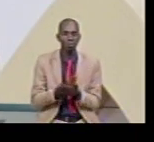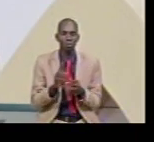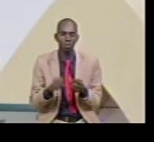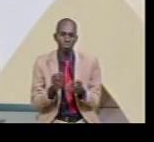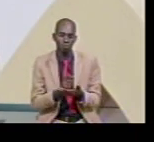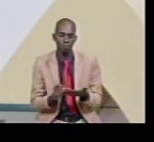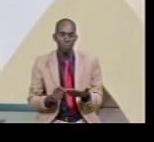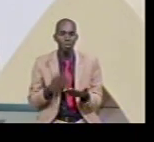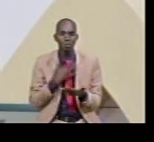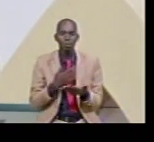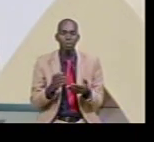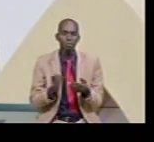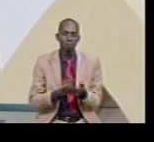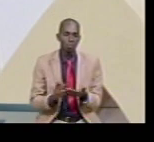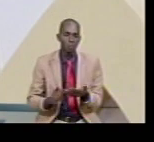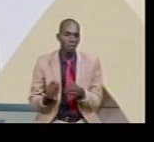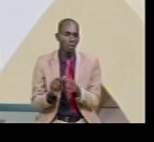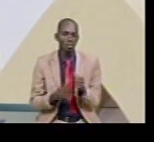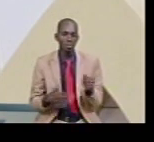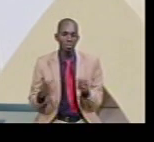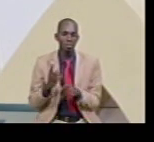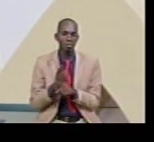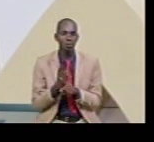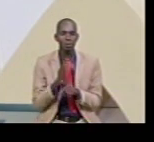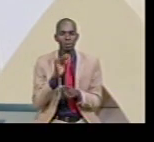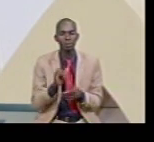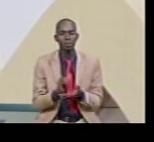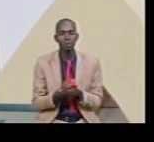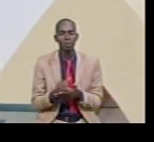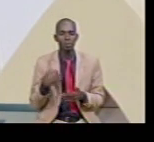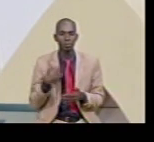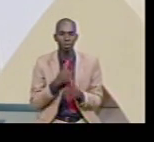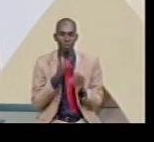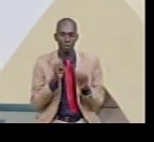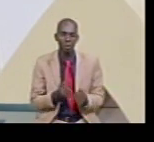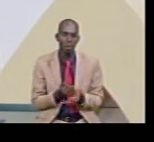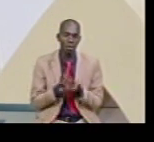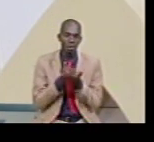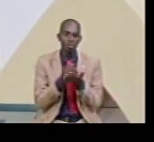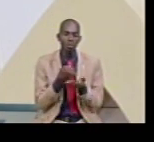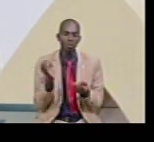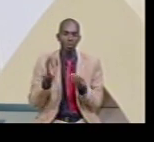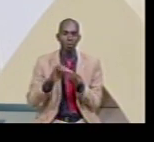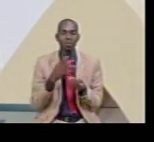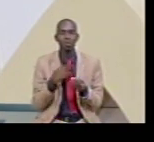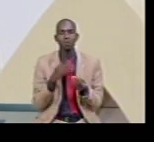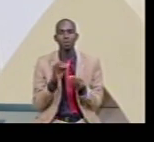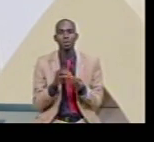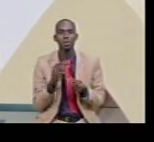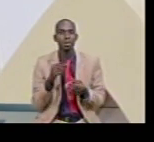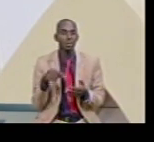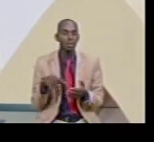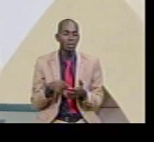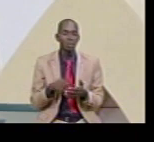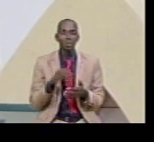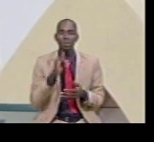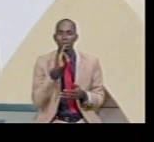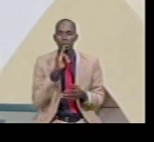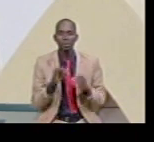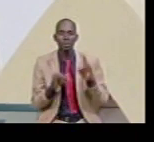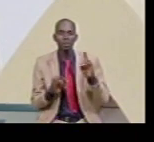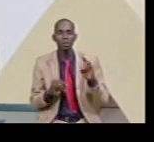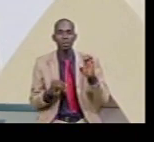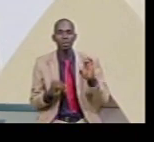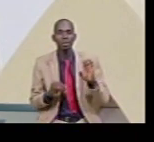be of great help to you. This is Deeper Life